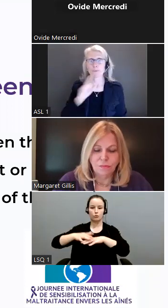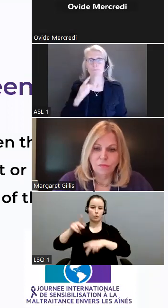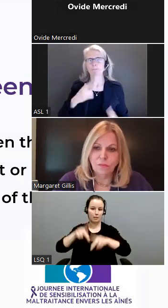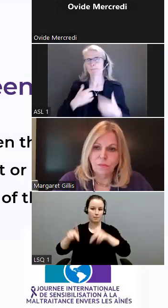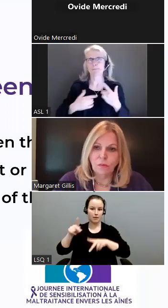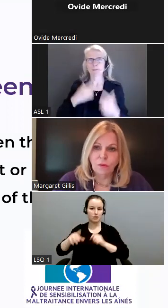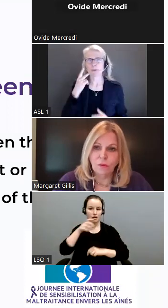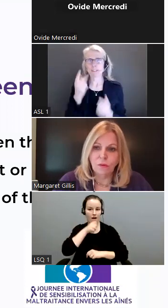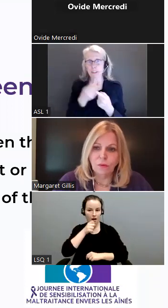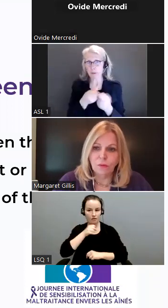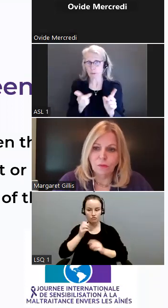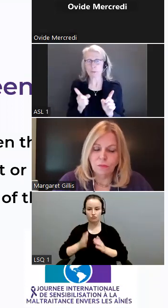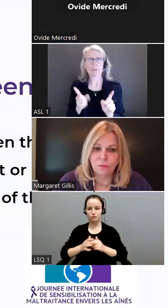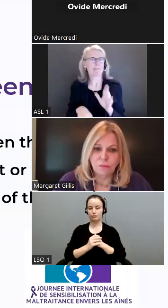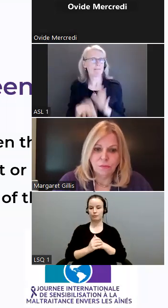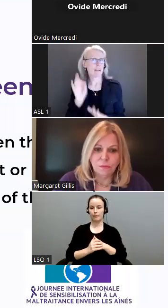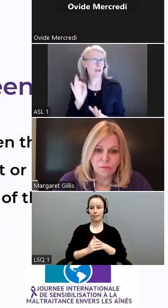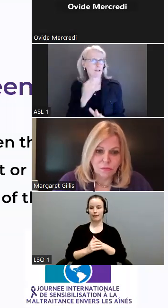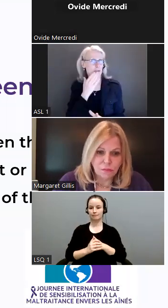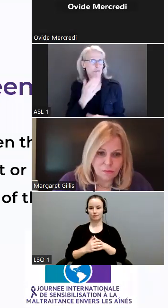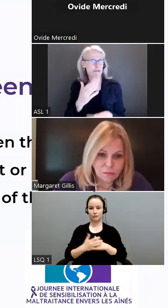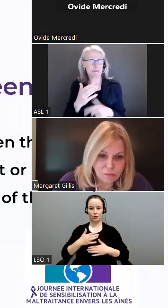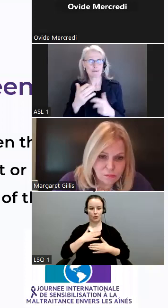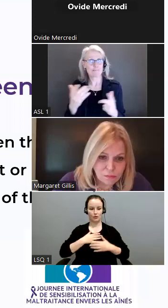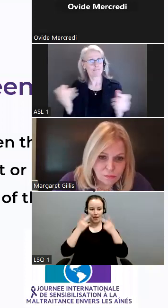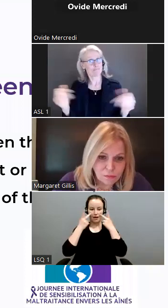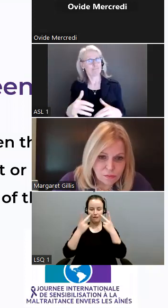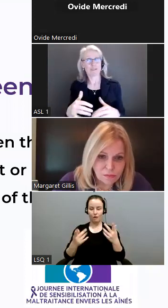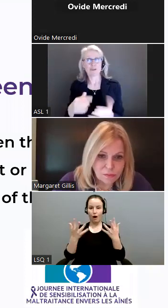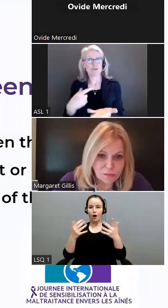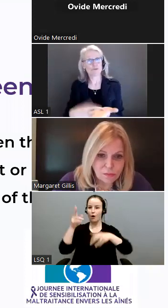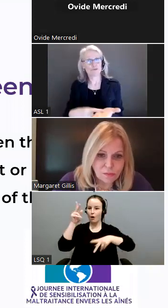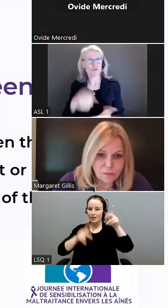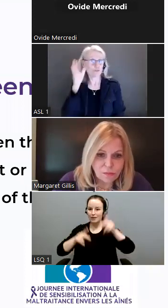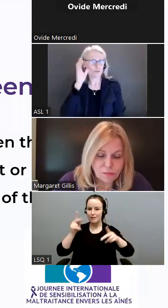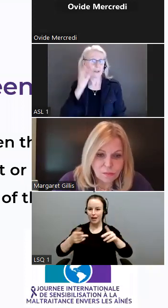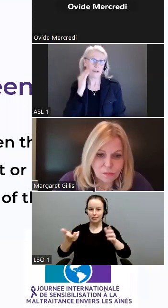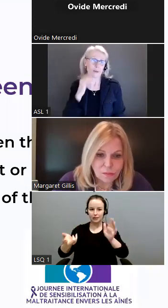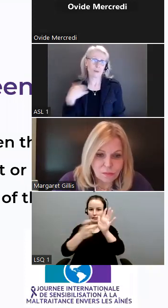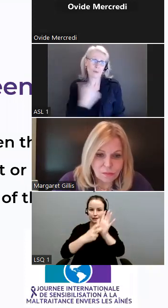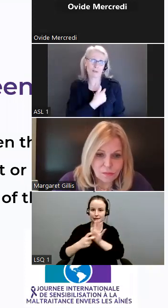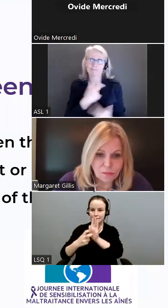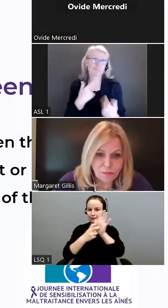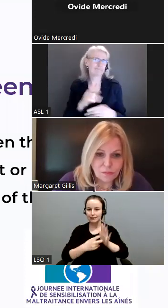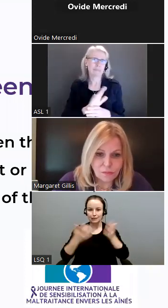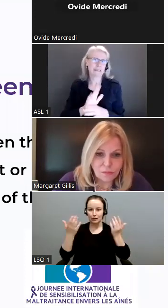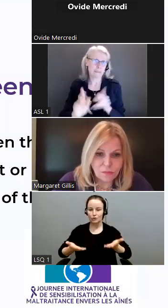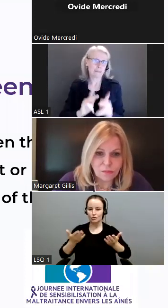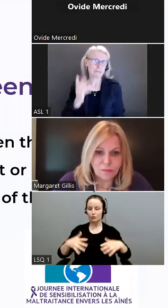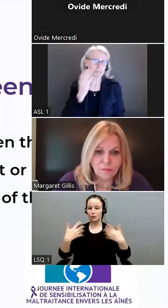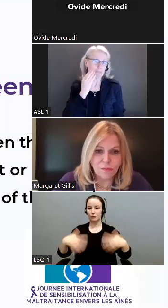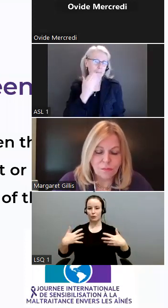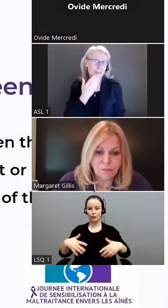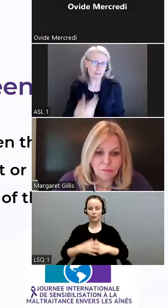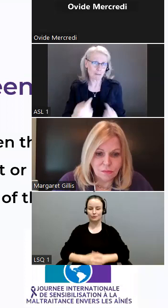you have found time today to come and attend this event. I know it's a busy time for all of us. So as you know, to do